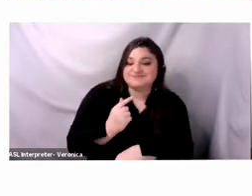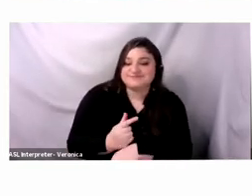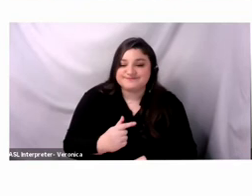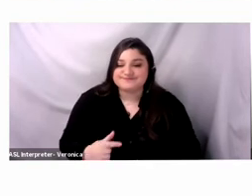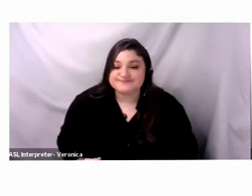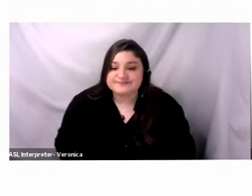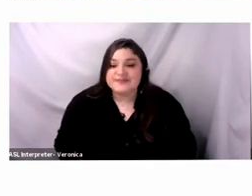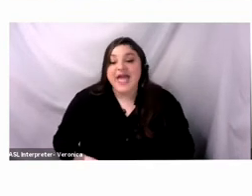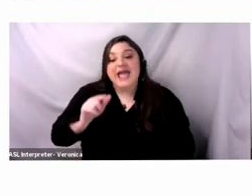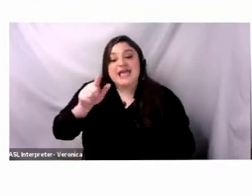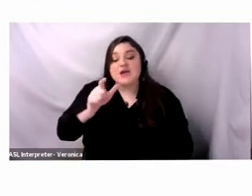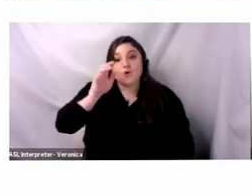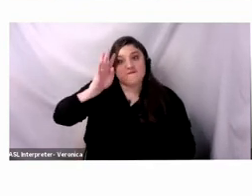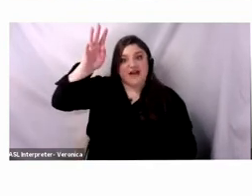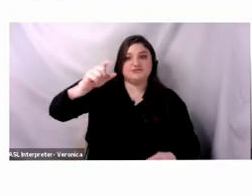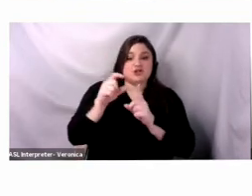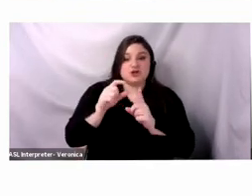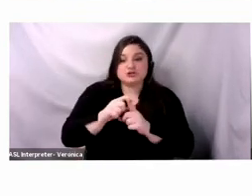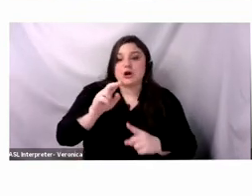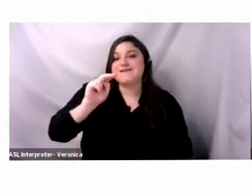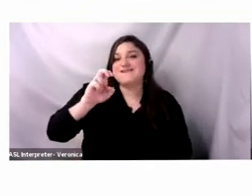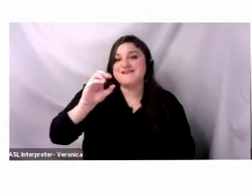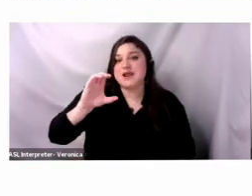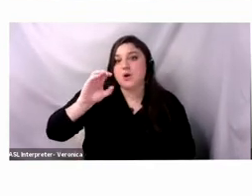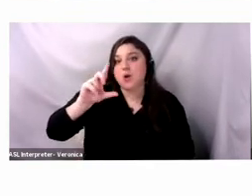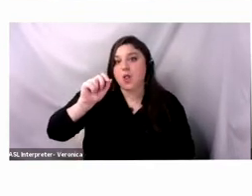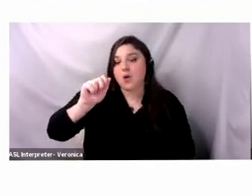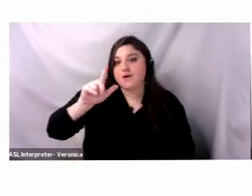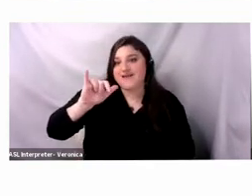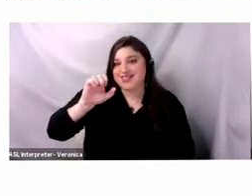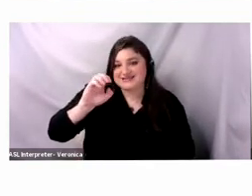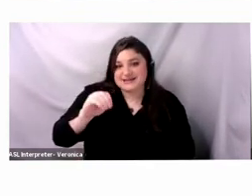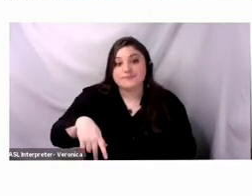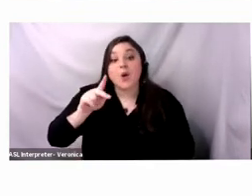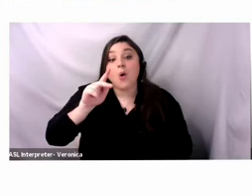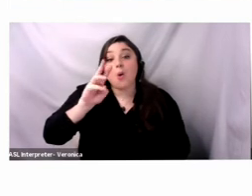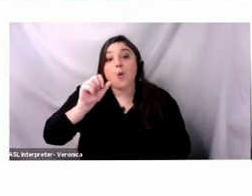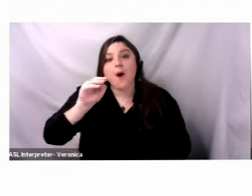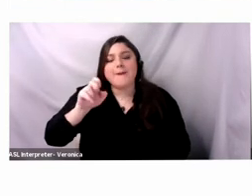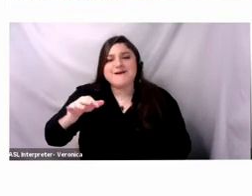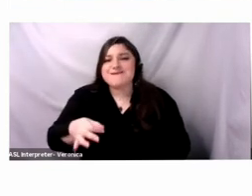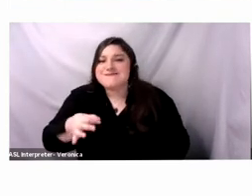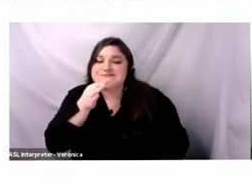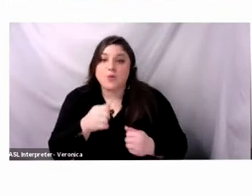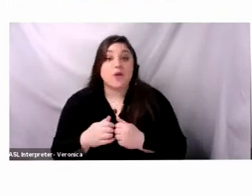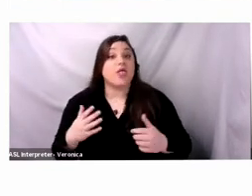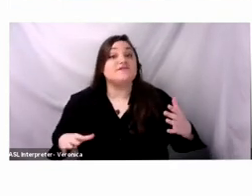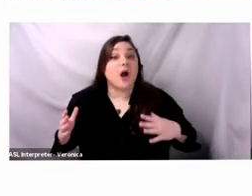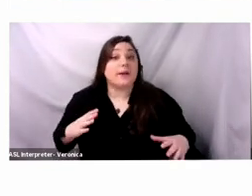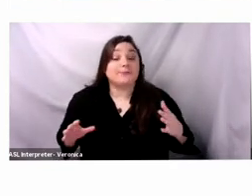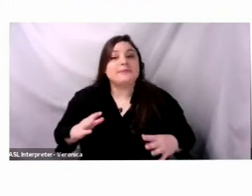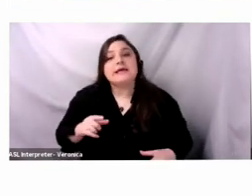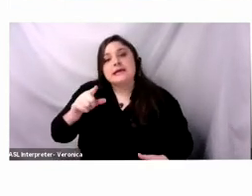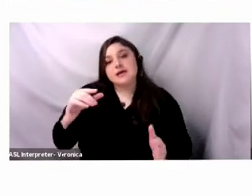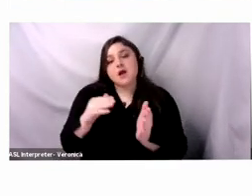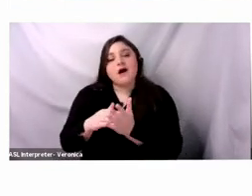special. Now, Kwame Nkrumah knew how to use clothing. As he worked towards independence, Nkrumah imported many bespoke suits from